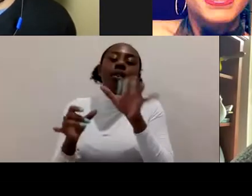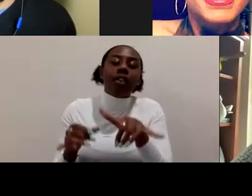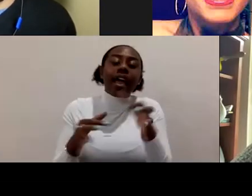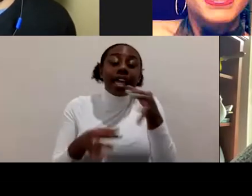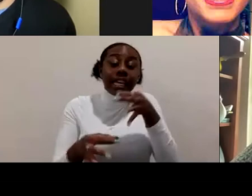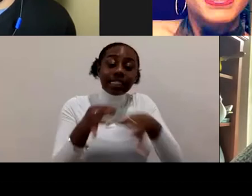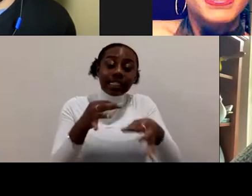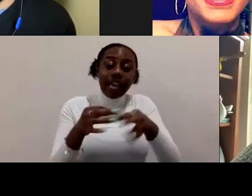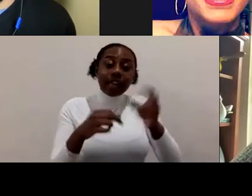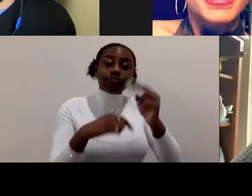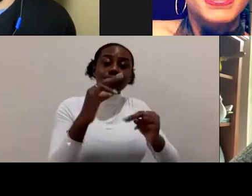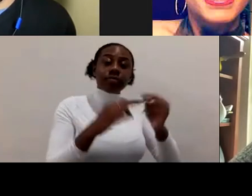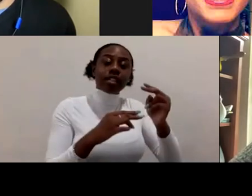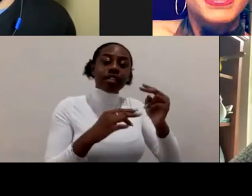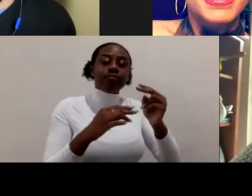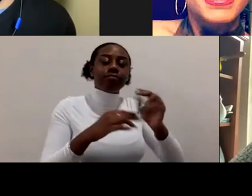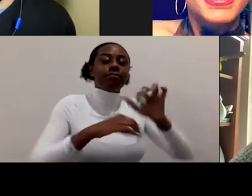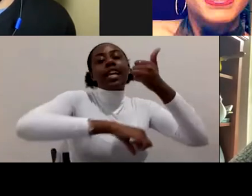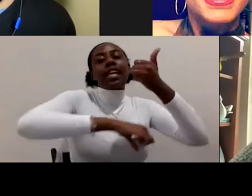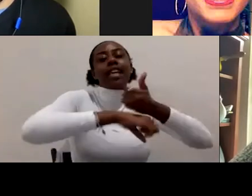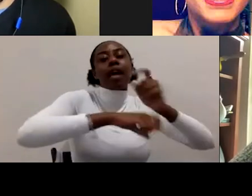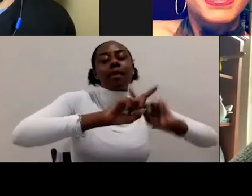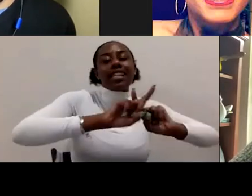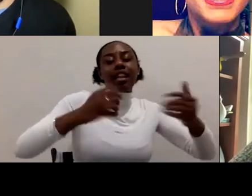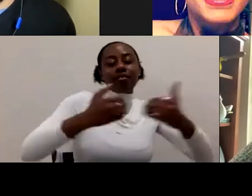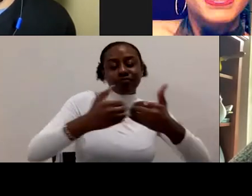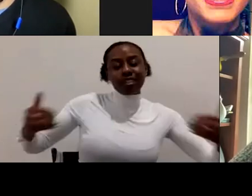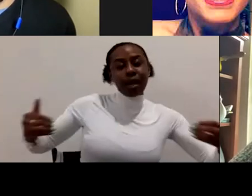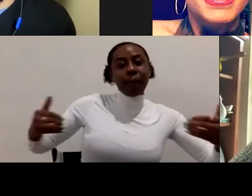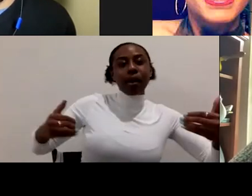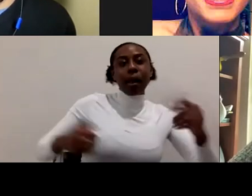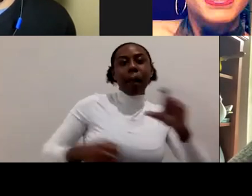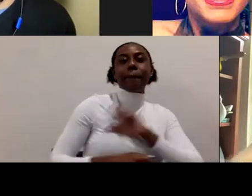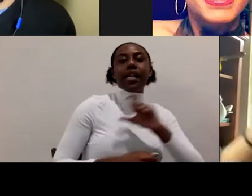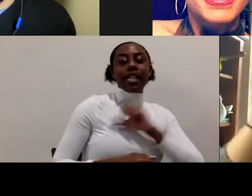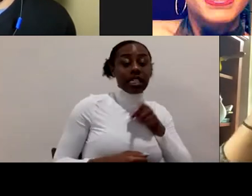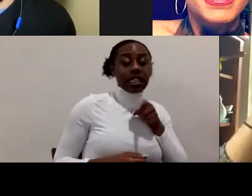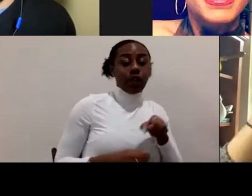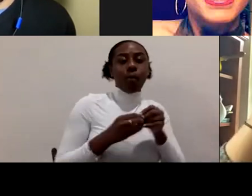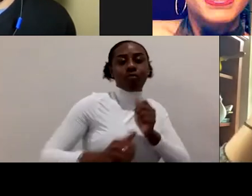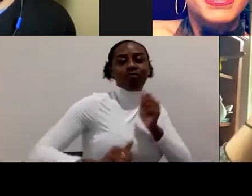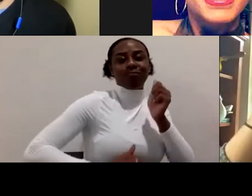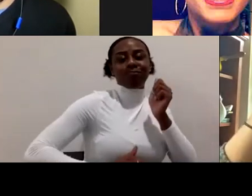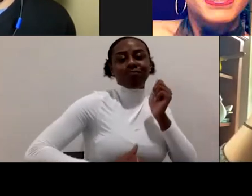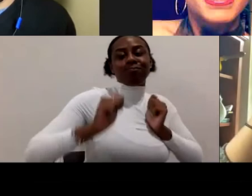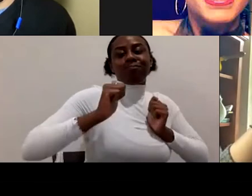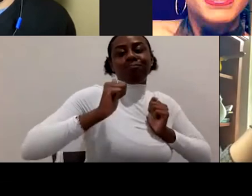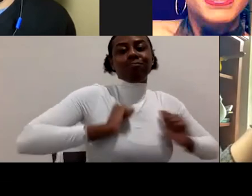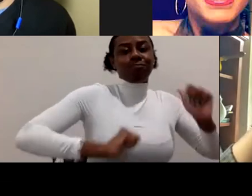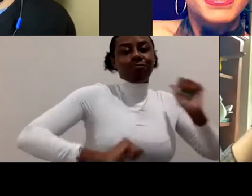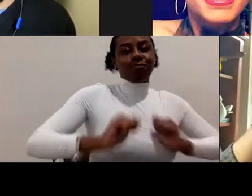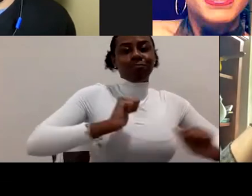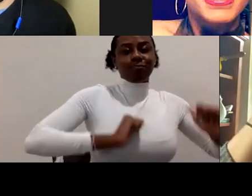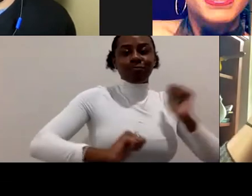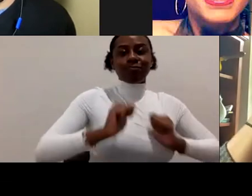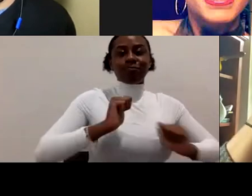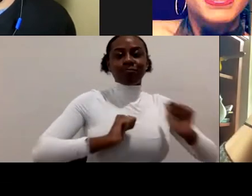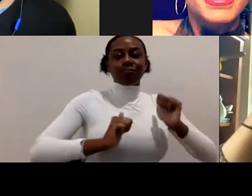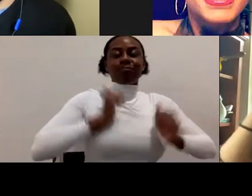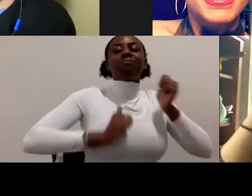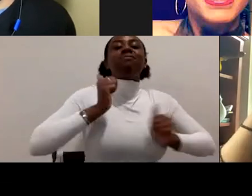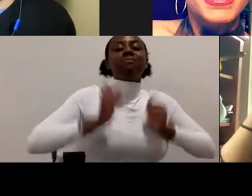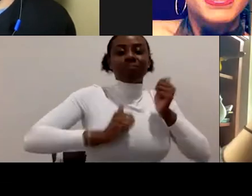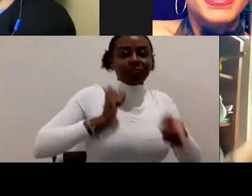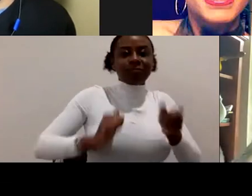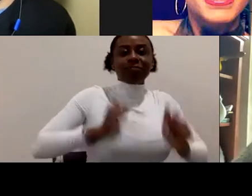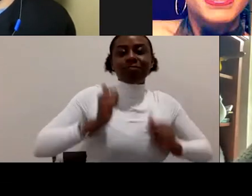separate police force that operates on a higher level of aggression. And so basically a way of getting around this